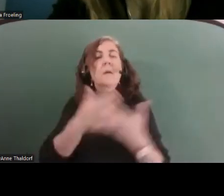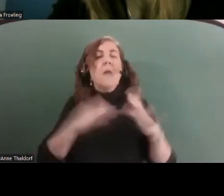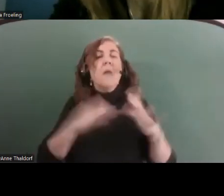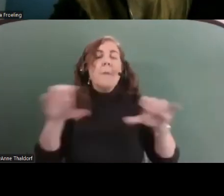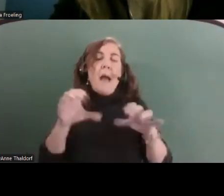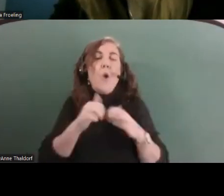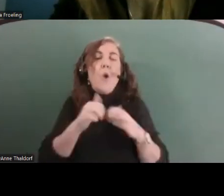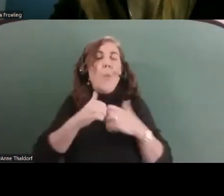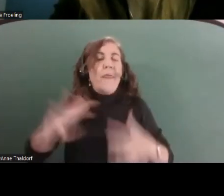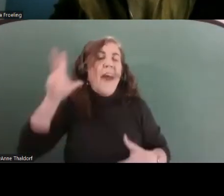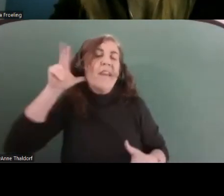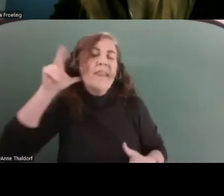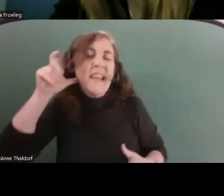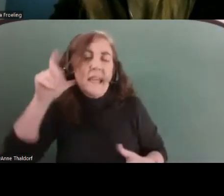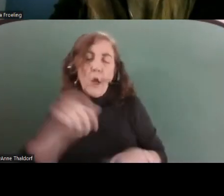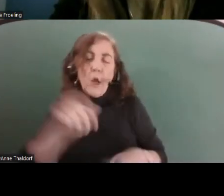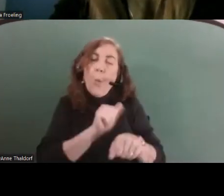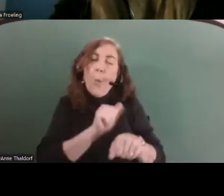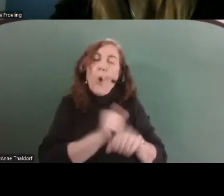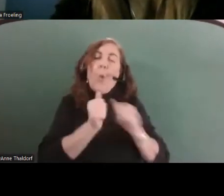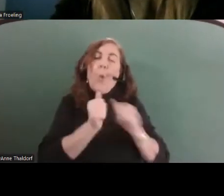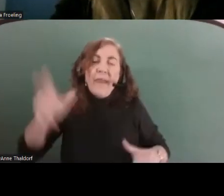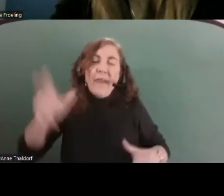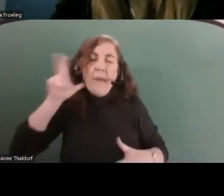remote mic. It might make it easier.